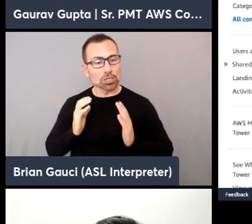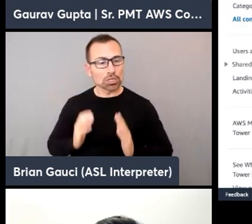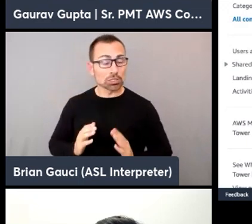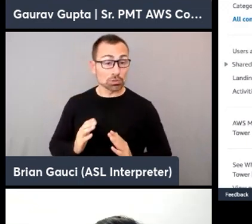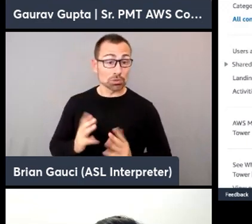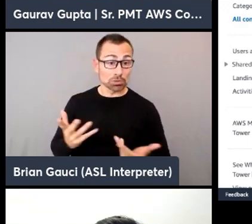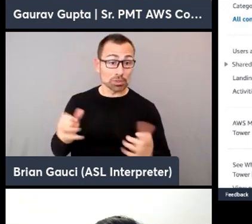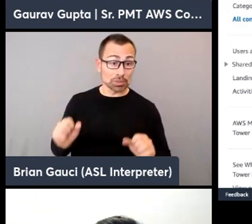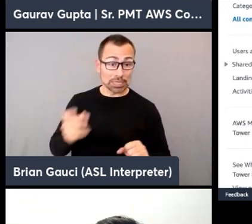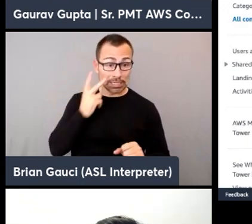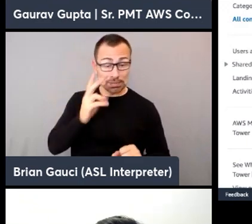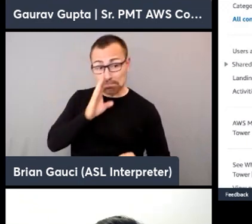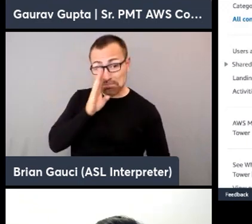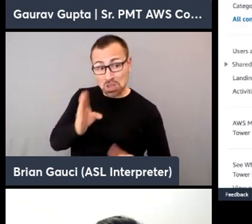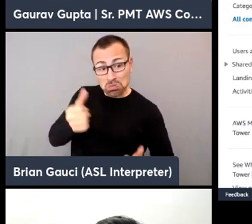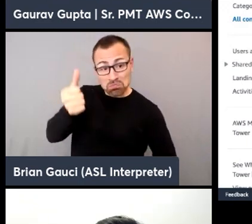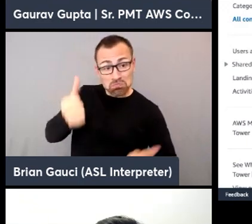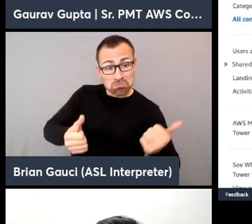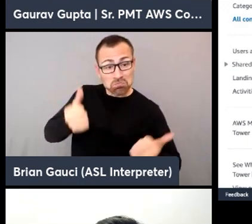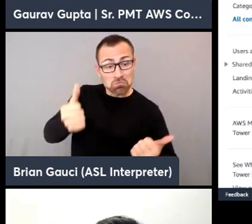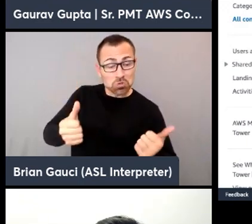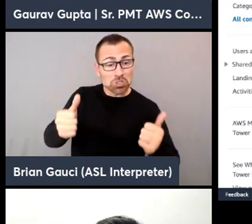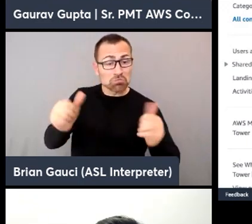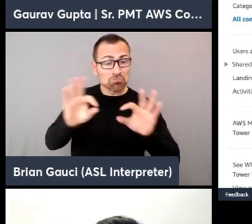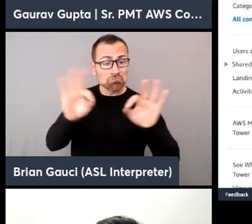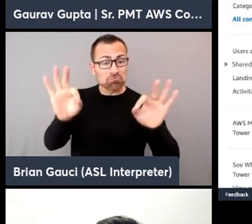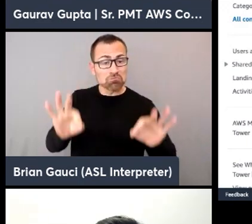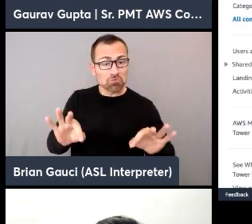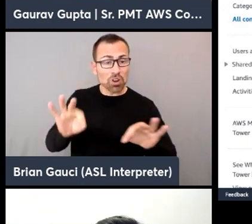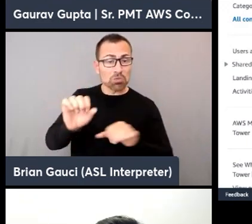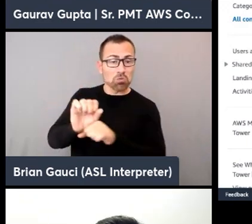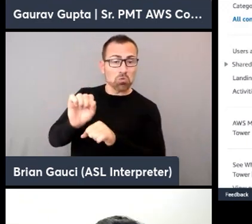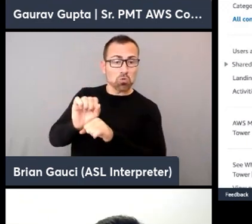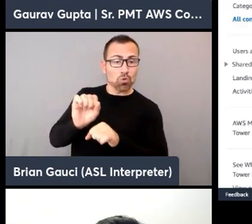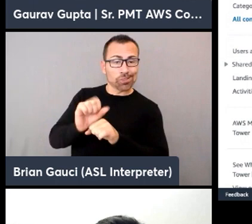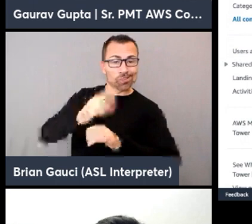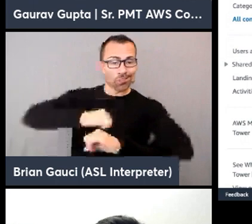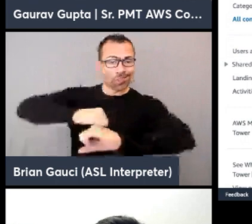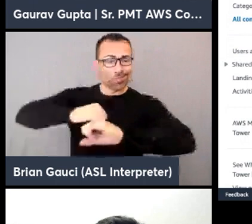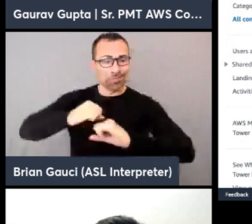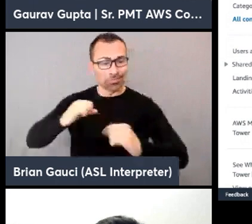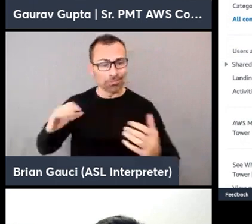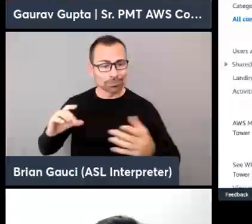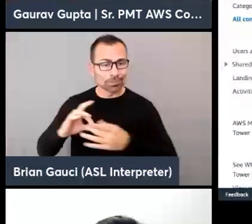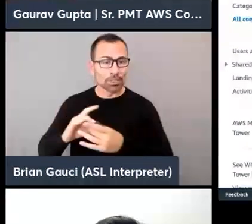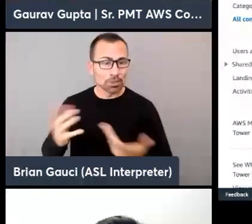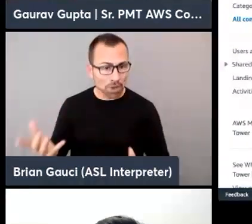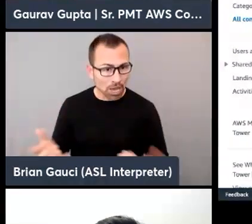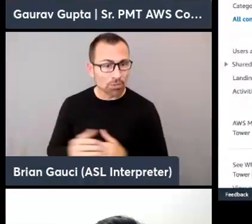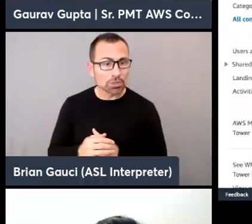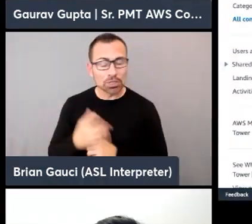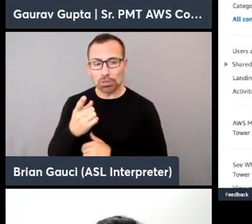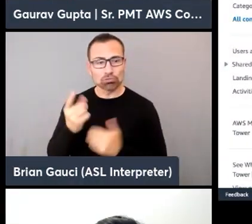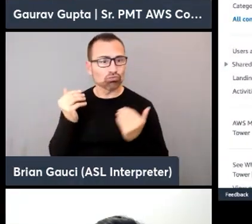said, which framework does the control map to, and accordingly just start using the